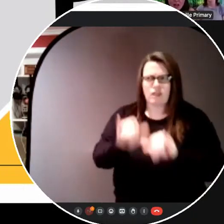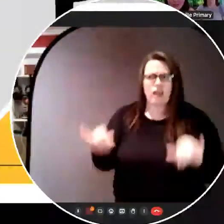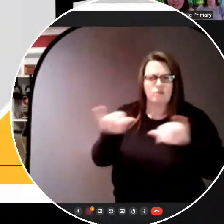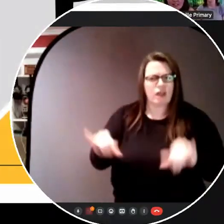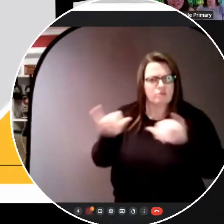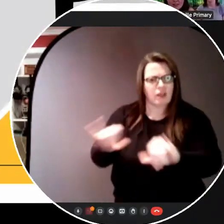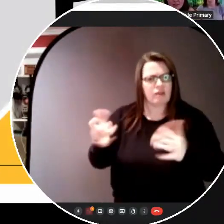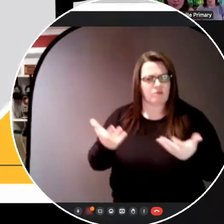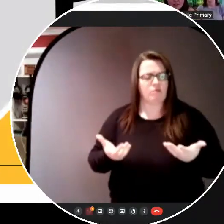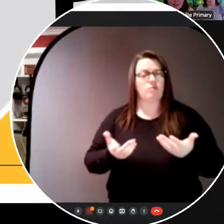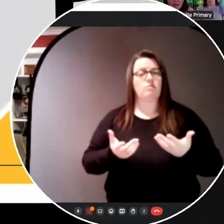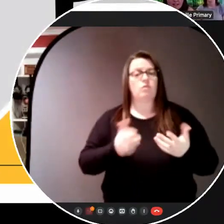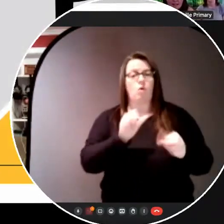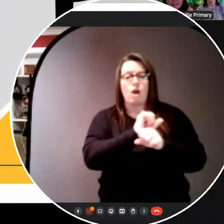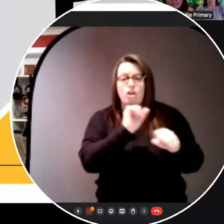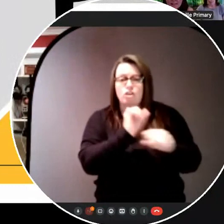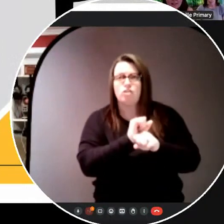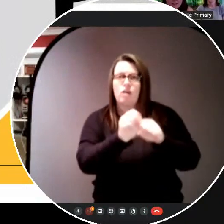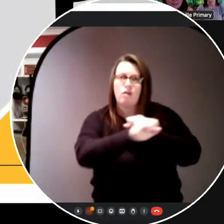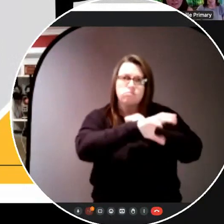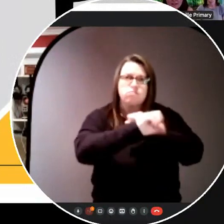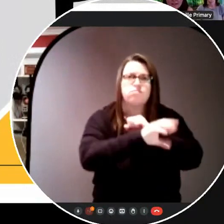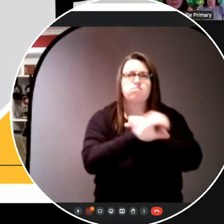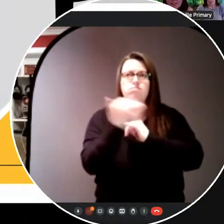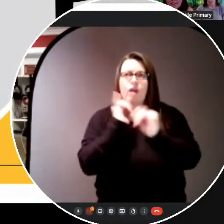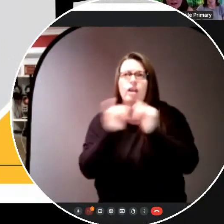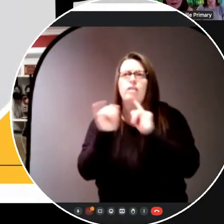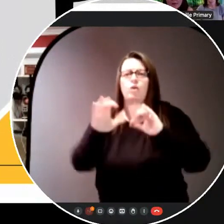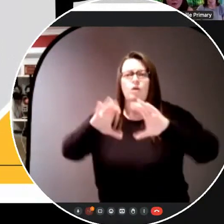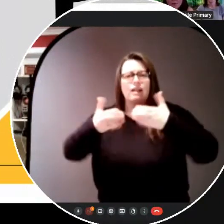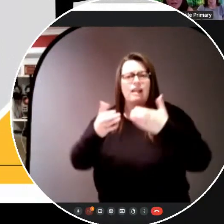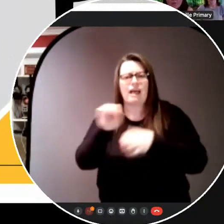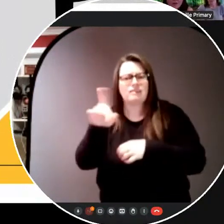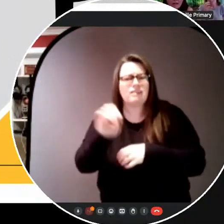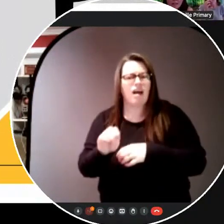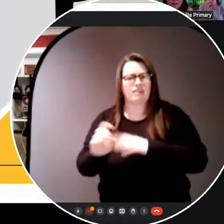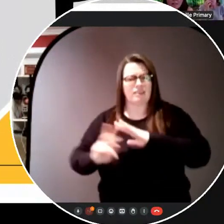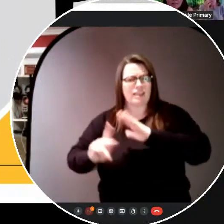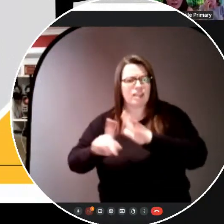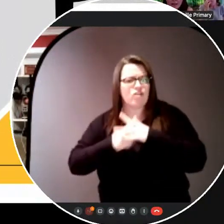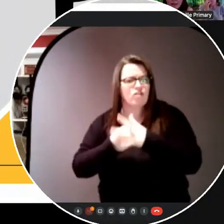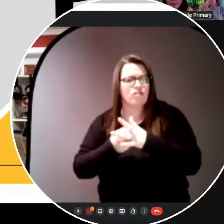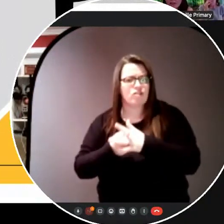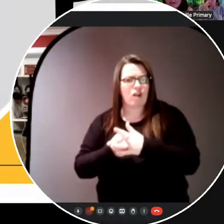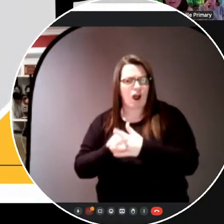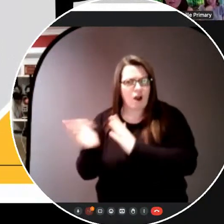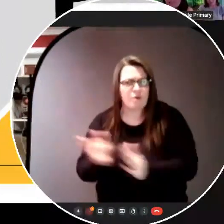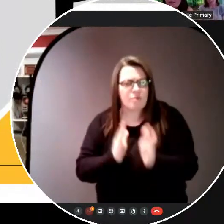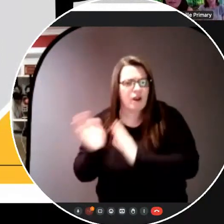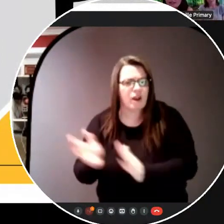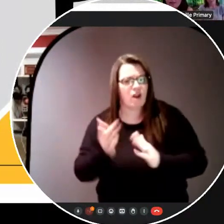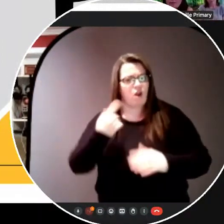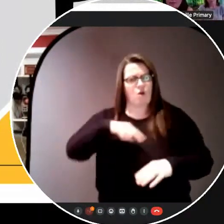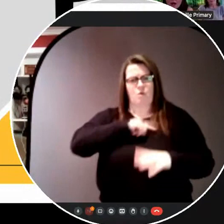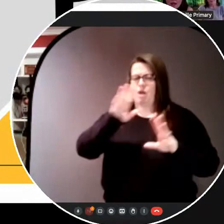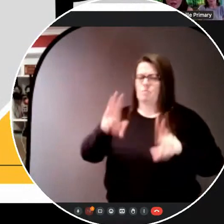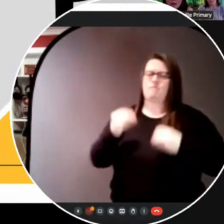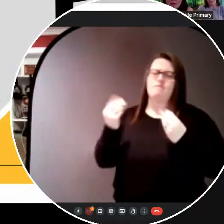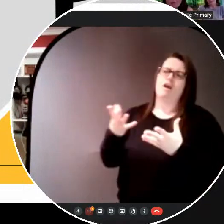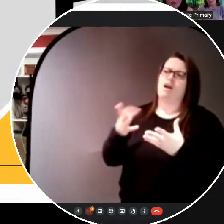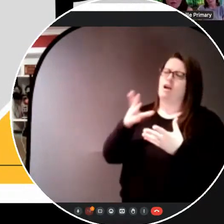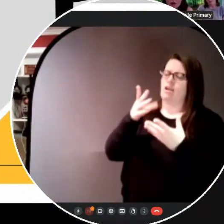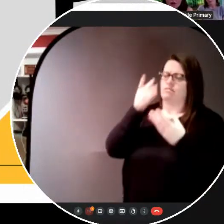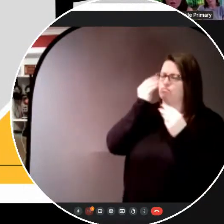The job listings, the interviews, the class sizes, kinder start readiness, and we have provided lots of data that was submitted